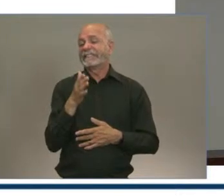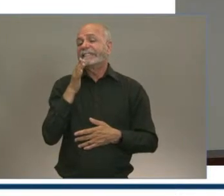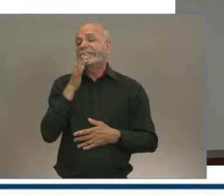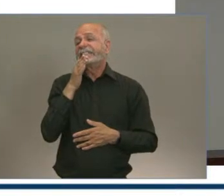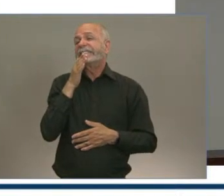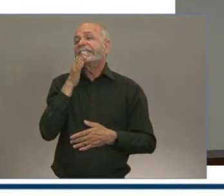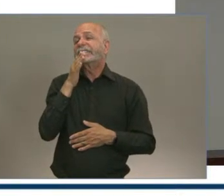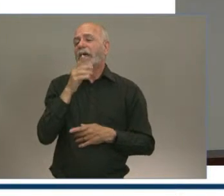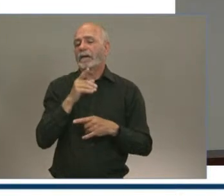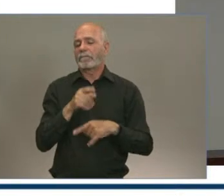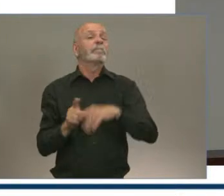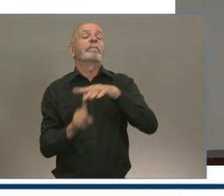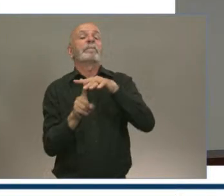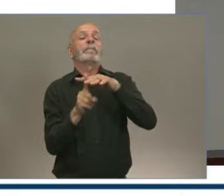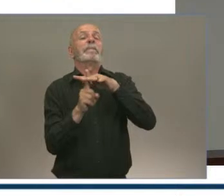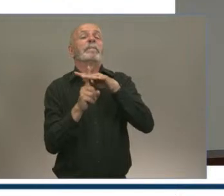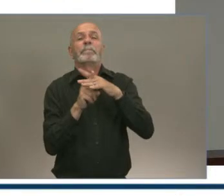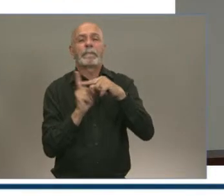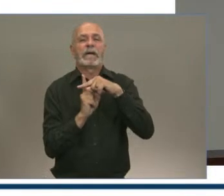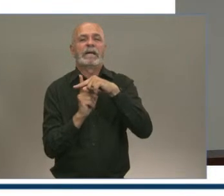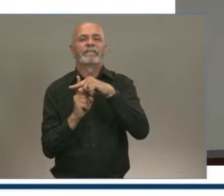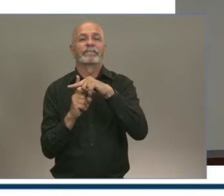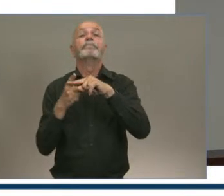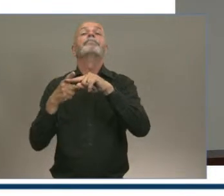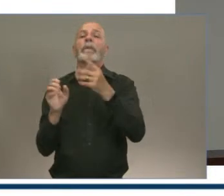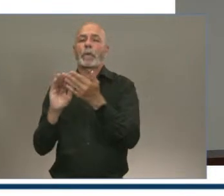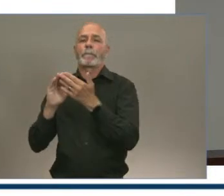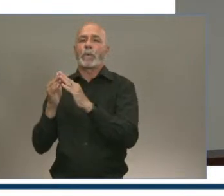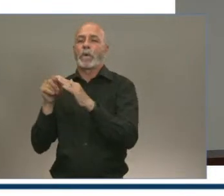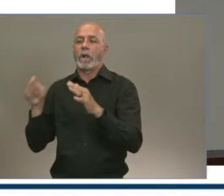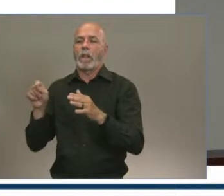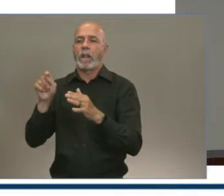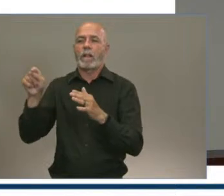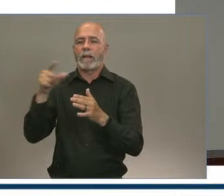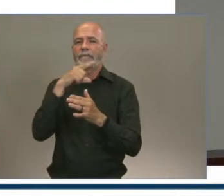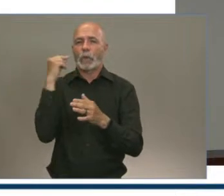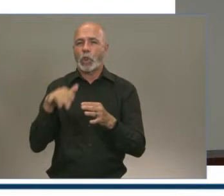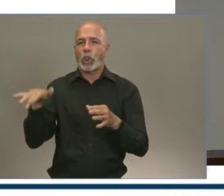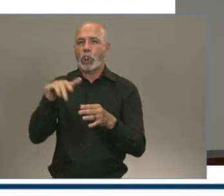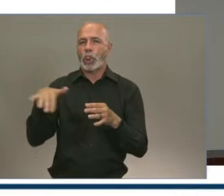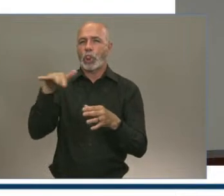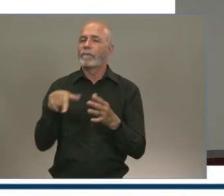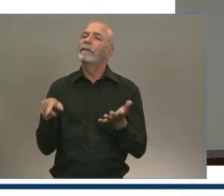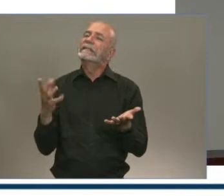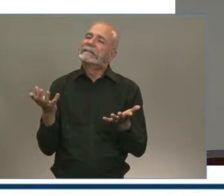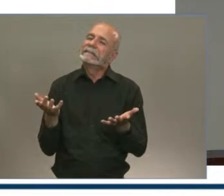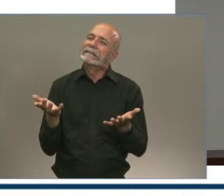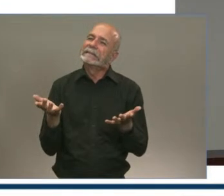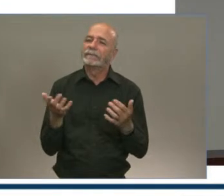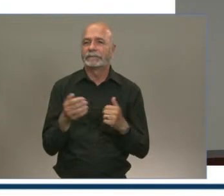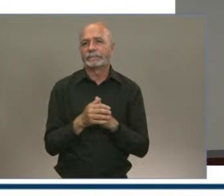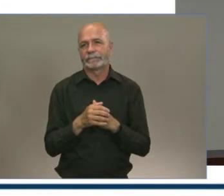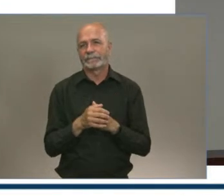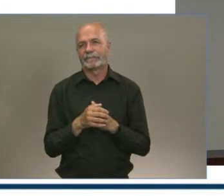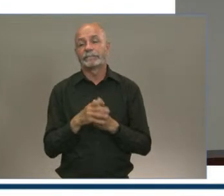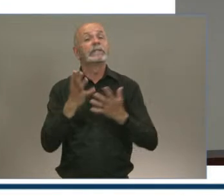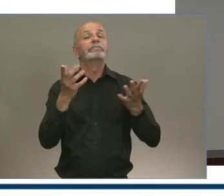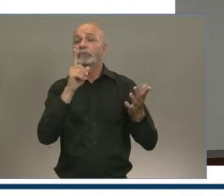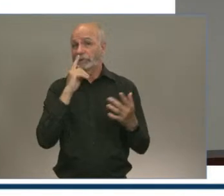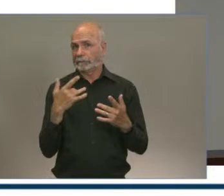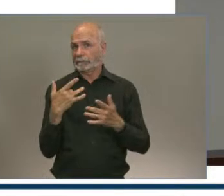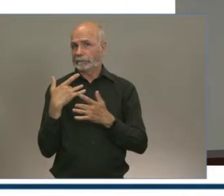limited community spread in the Halifax area. And a new concern here now is the Delta